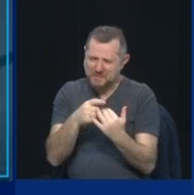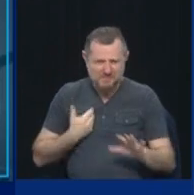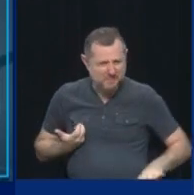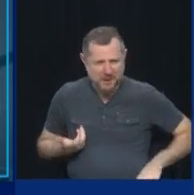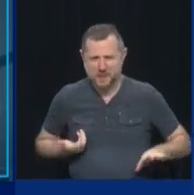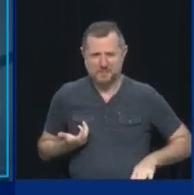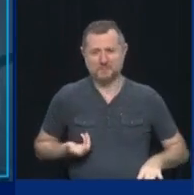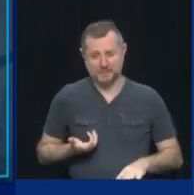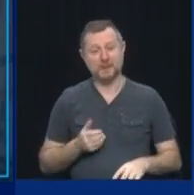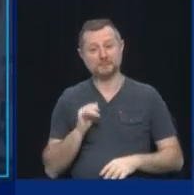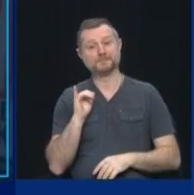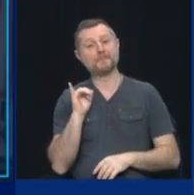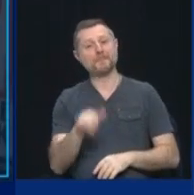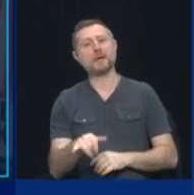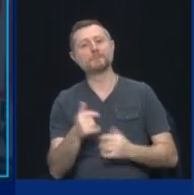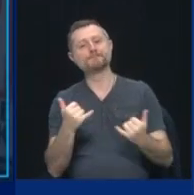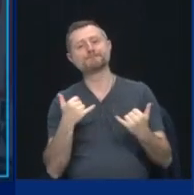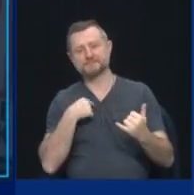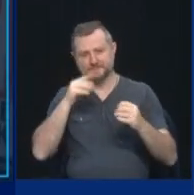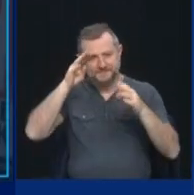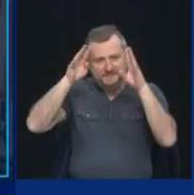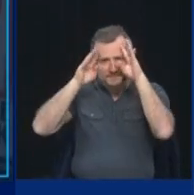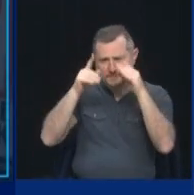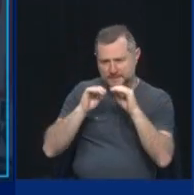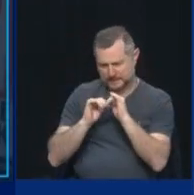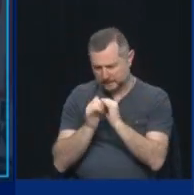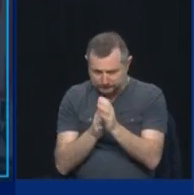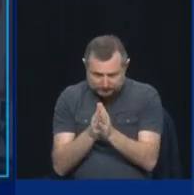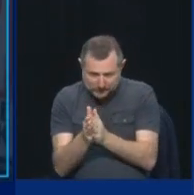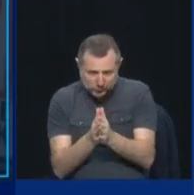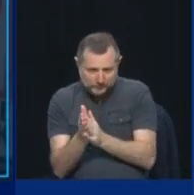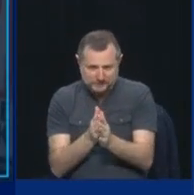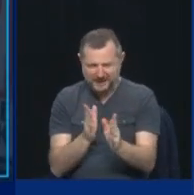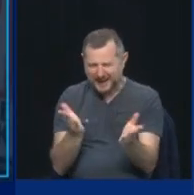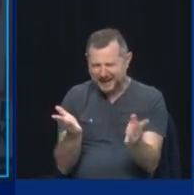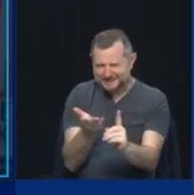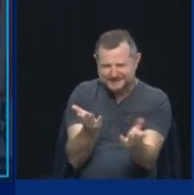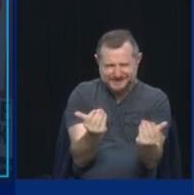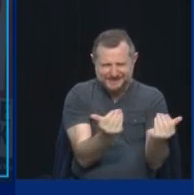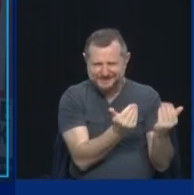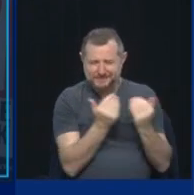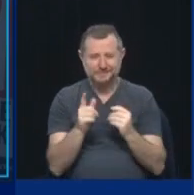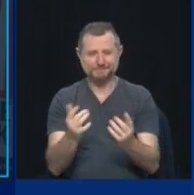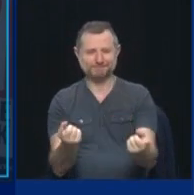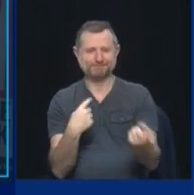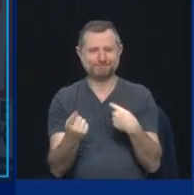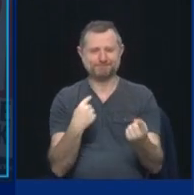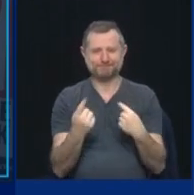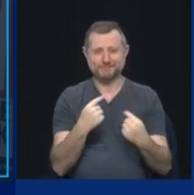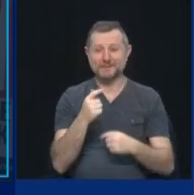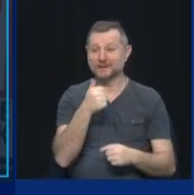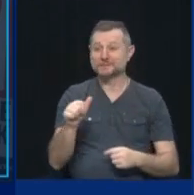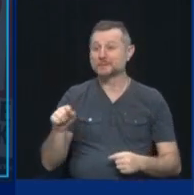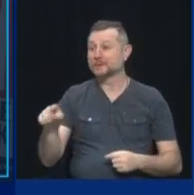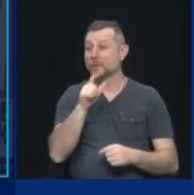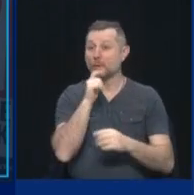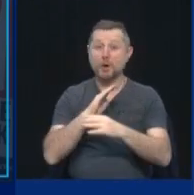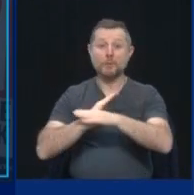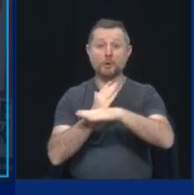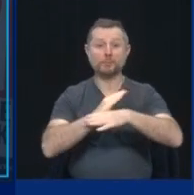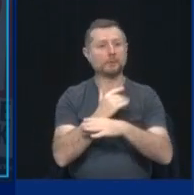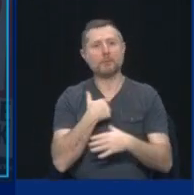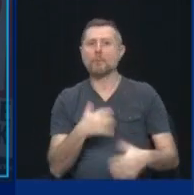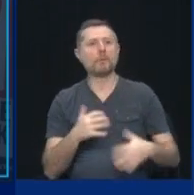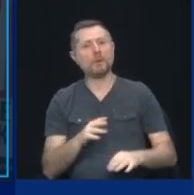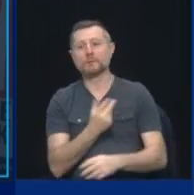up with and all these benefits that we come up with. And we're trying to knock down any obstacles to vaccinations. Kaiser